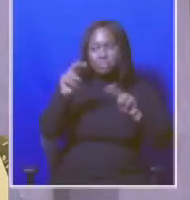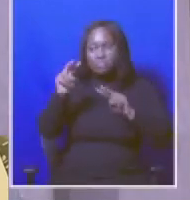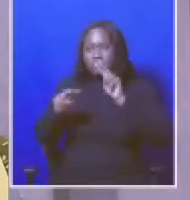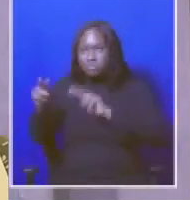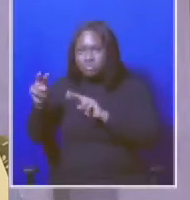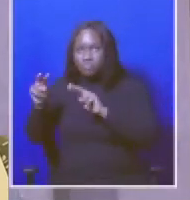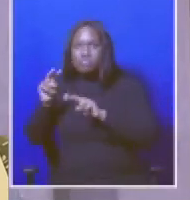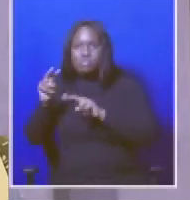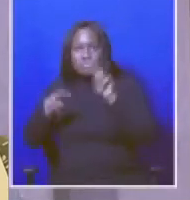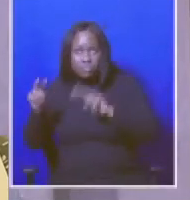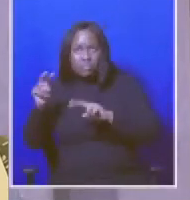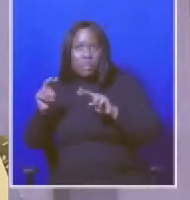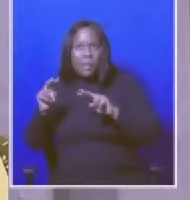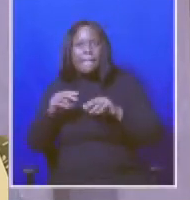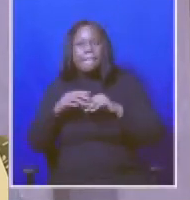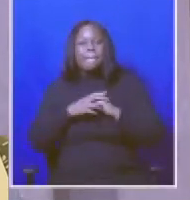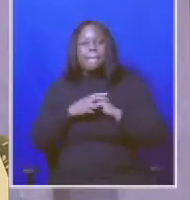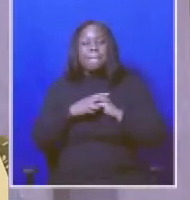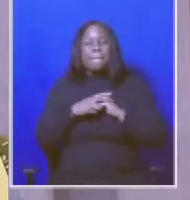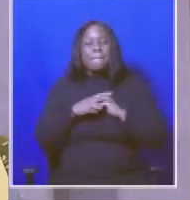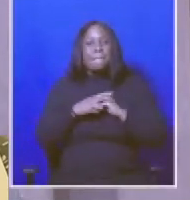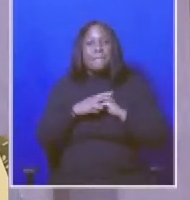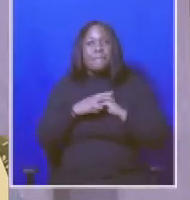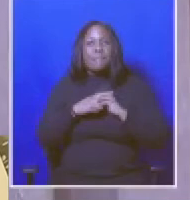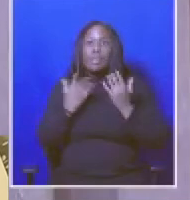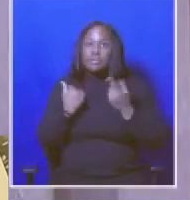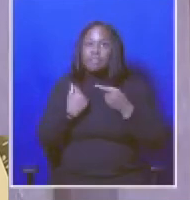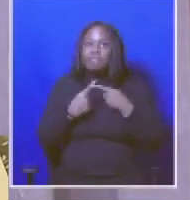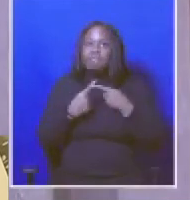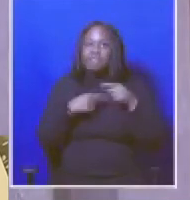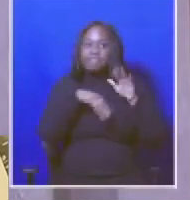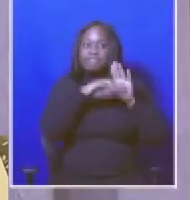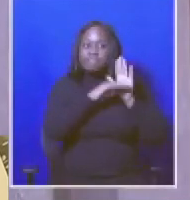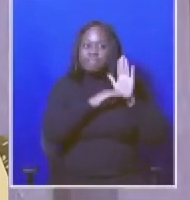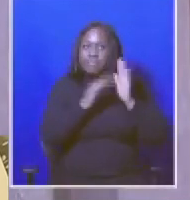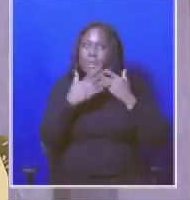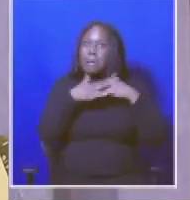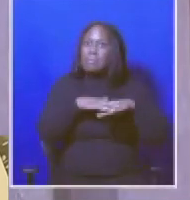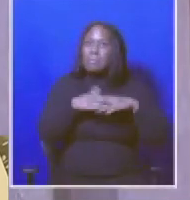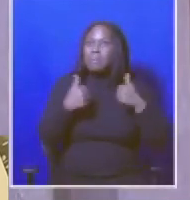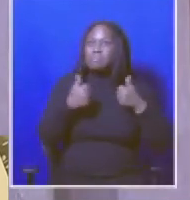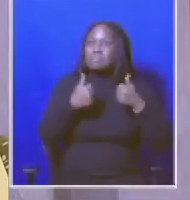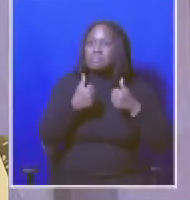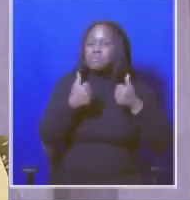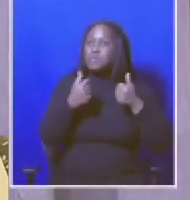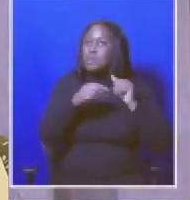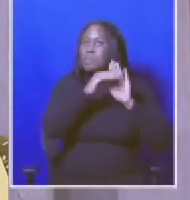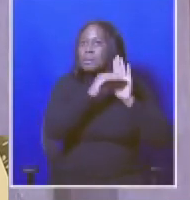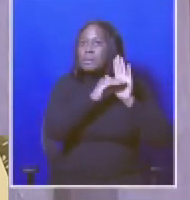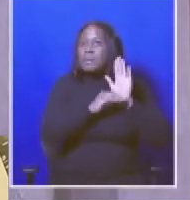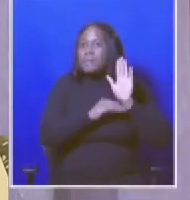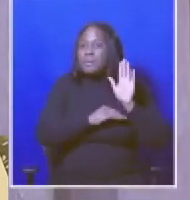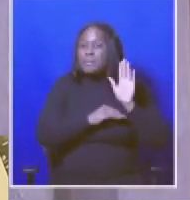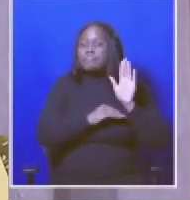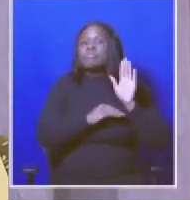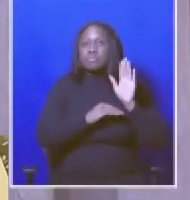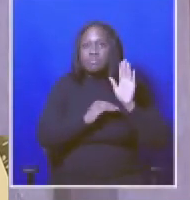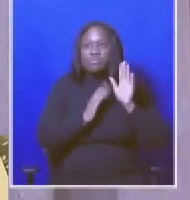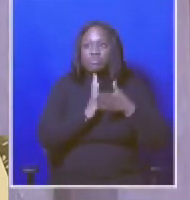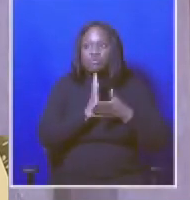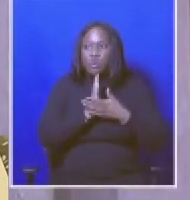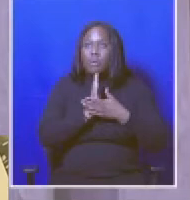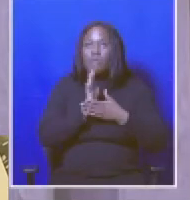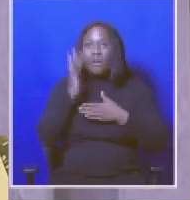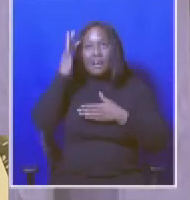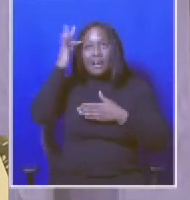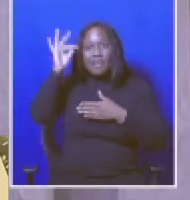entities. These are some of the measures that government has implemented to maximize the capacity and capability of